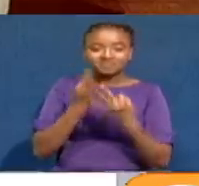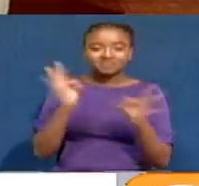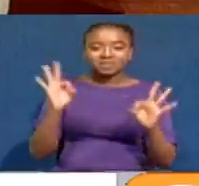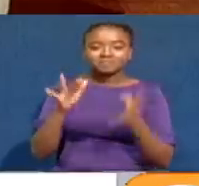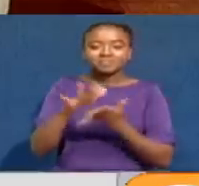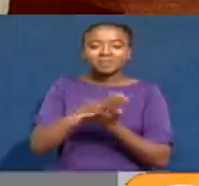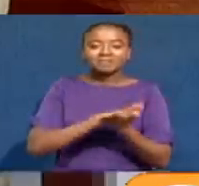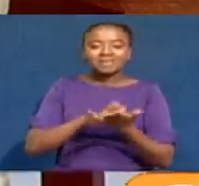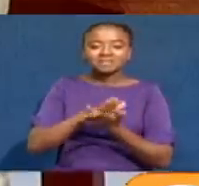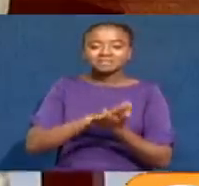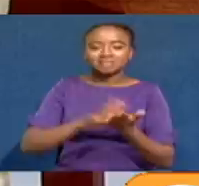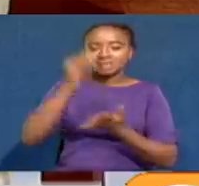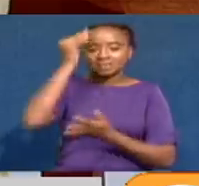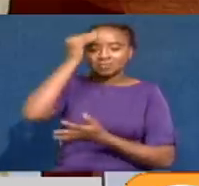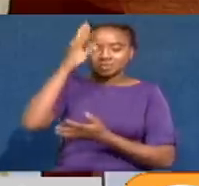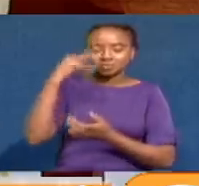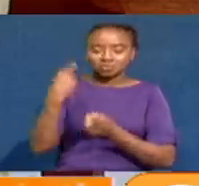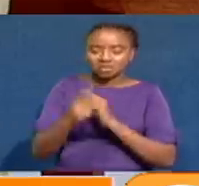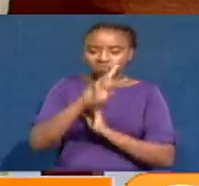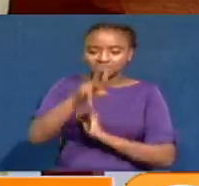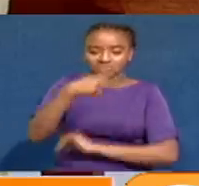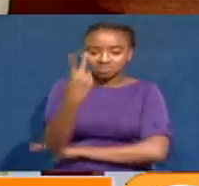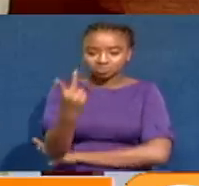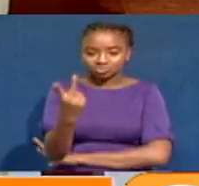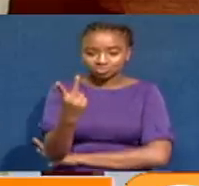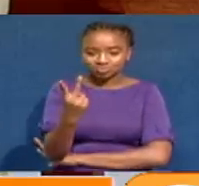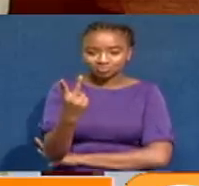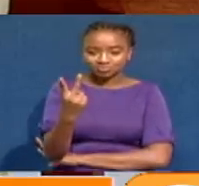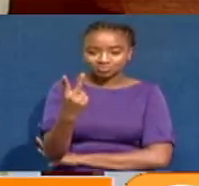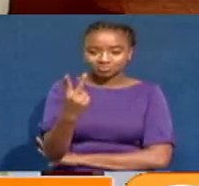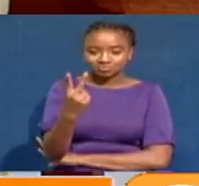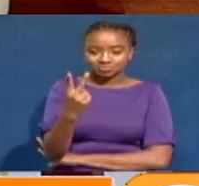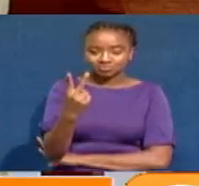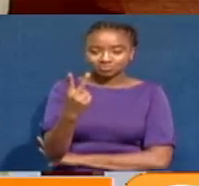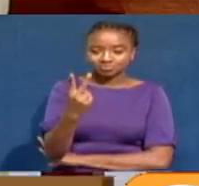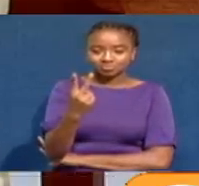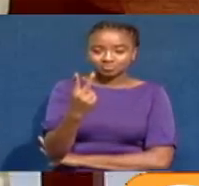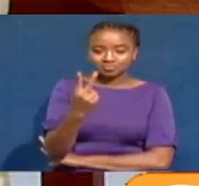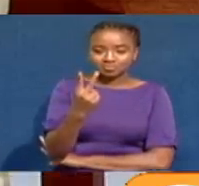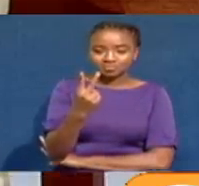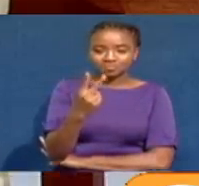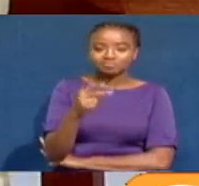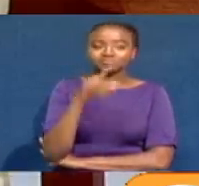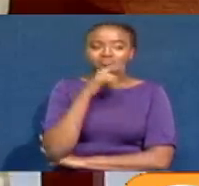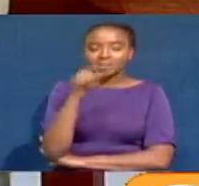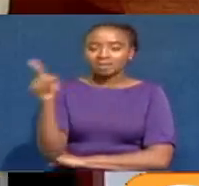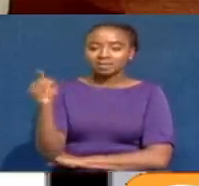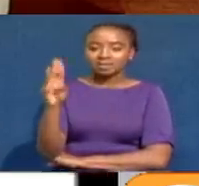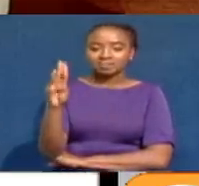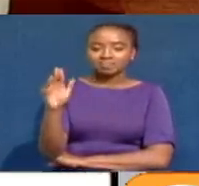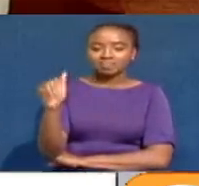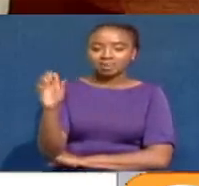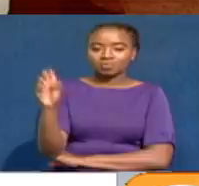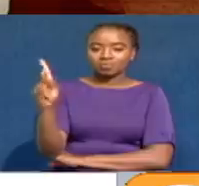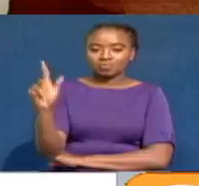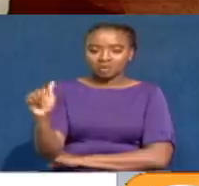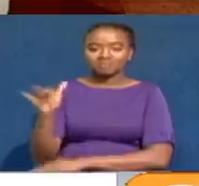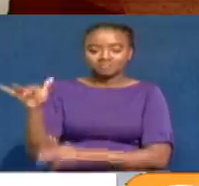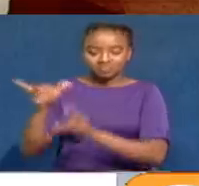basic education, in 2002, if my recollection serves me well, Maoka Maore was in KANU or afraid of